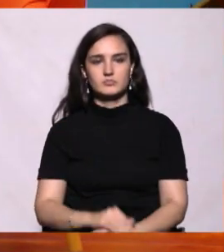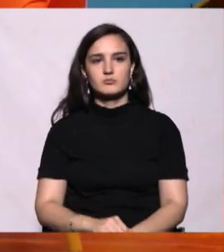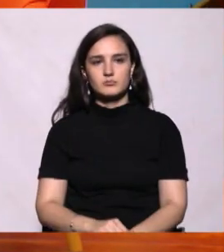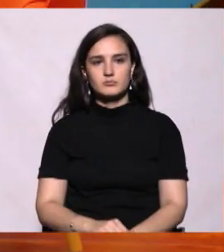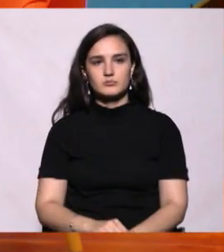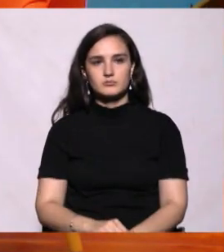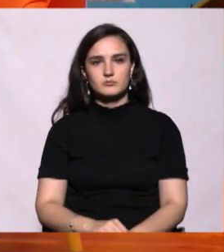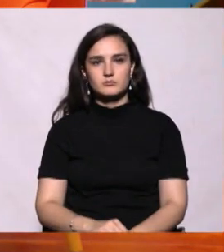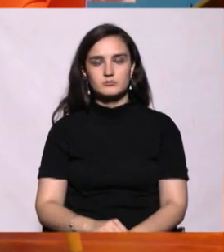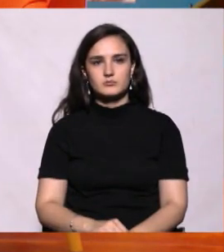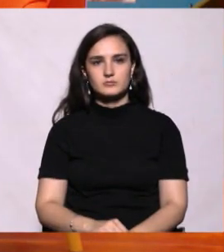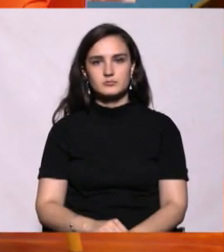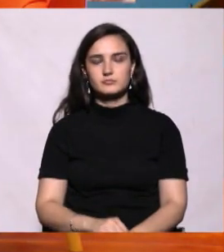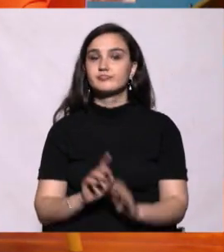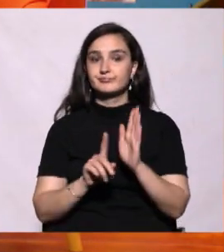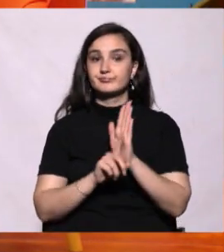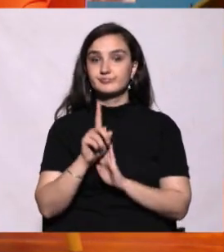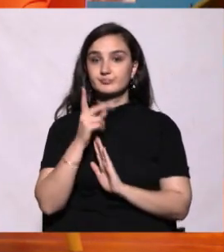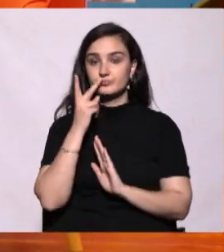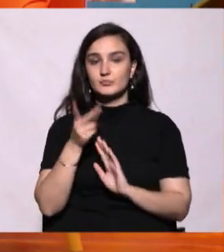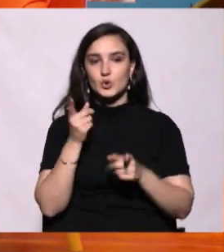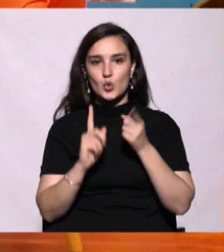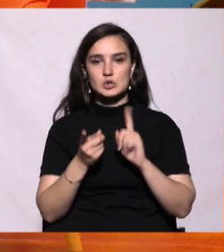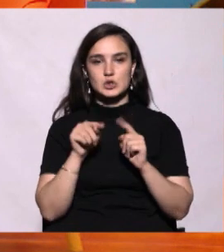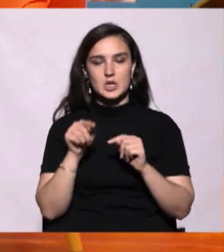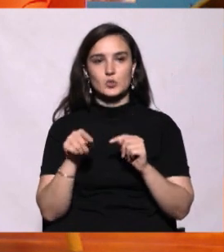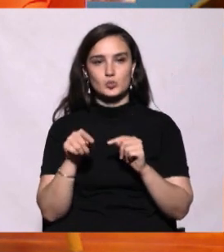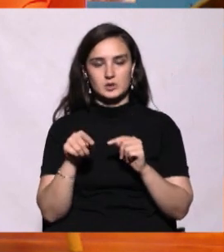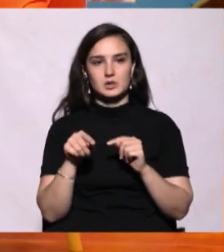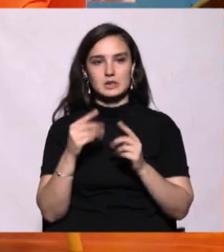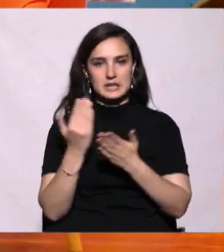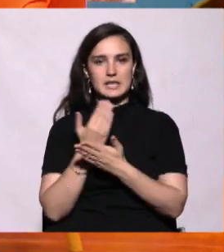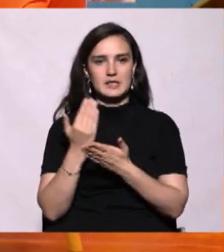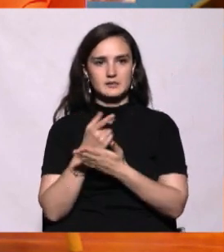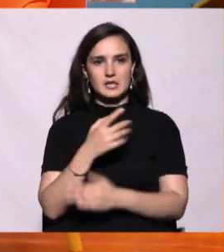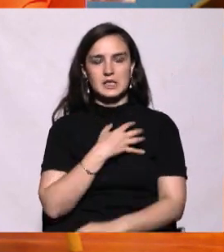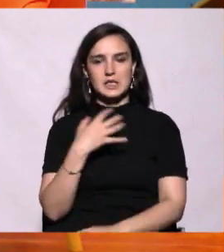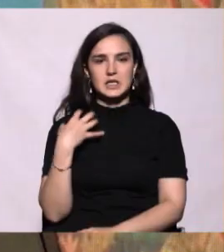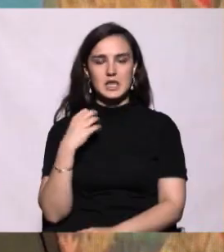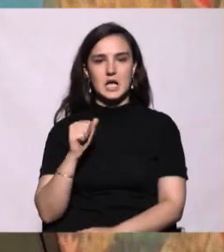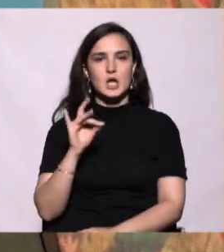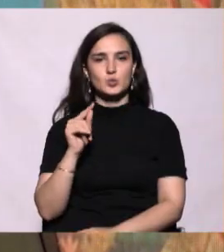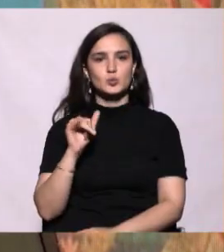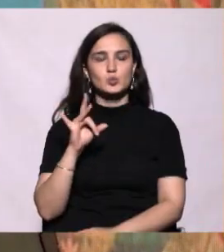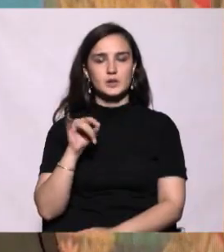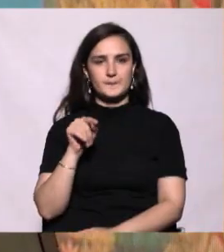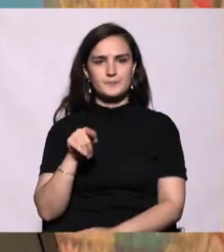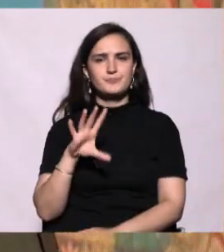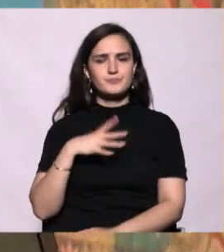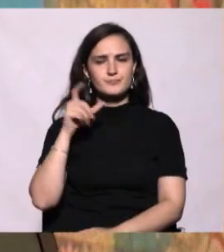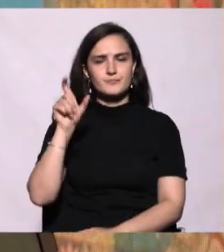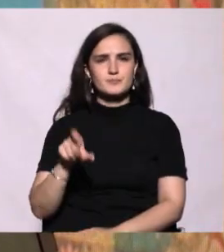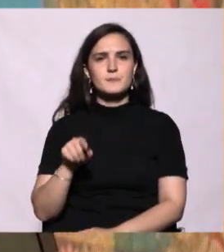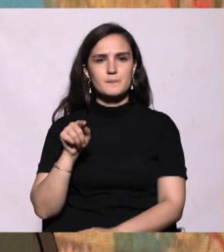I'm going to start with looking at the original legends of King Arthur. Now, originally, he was